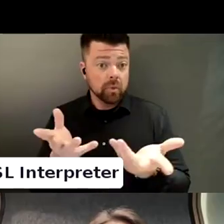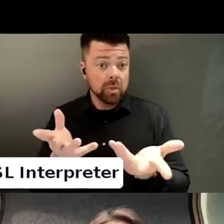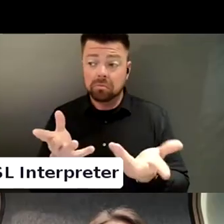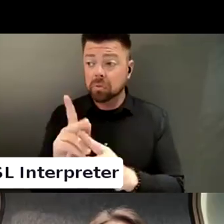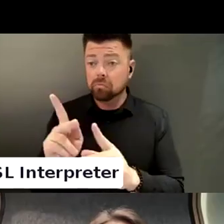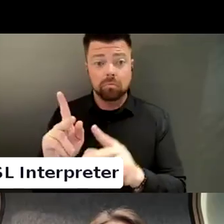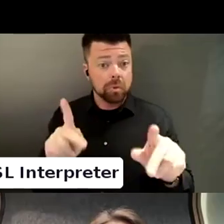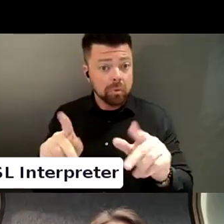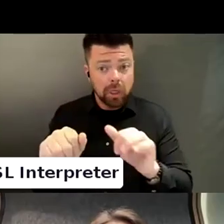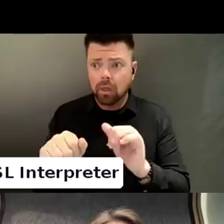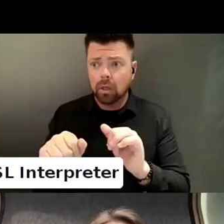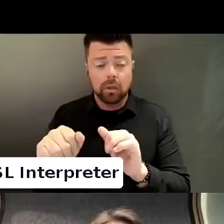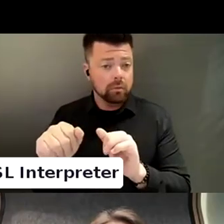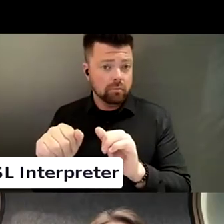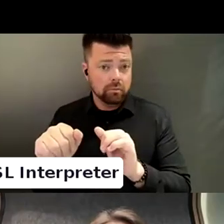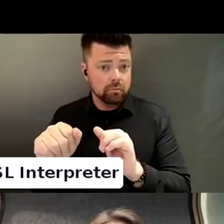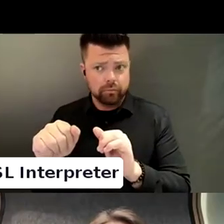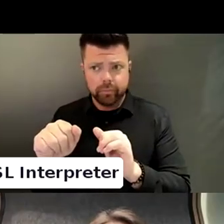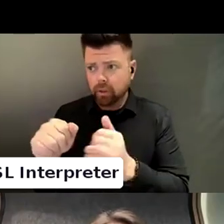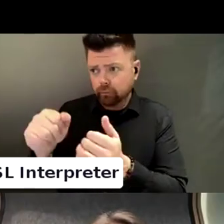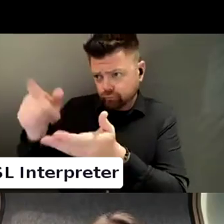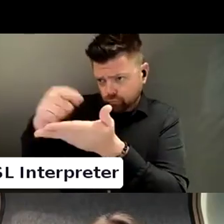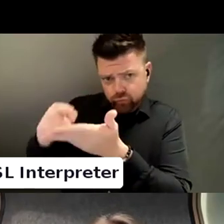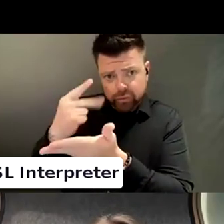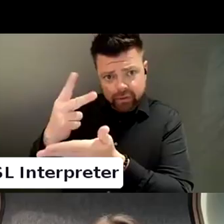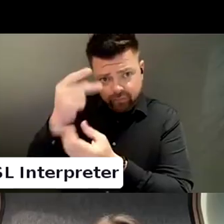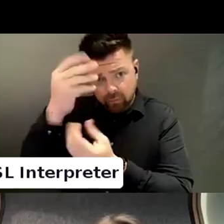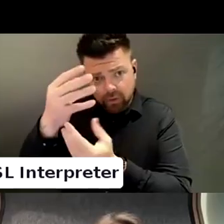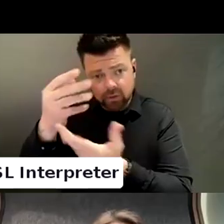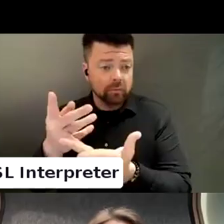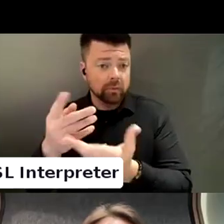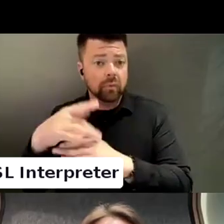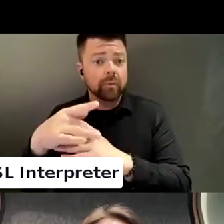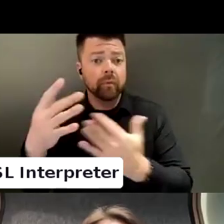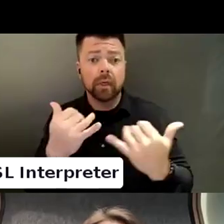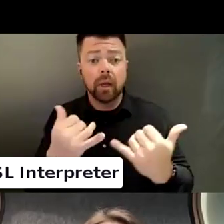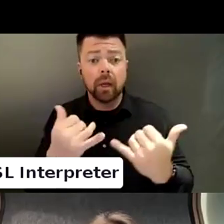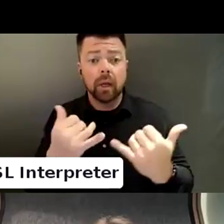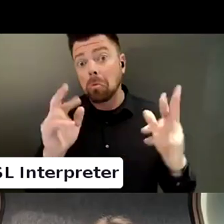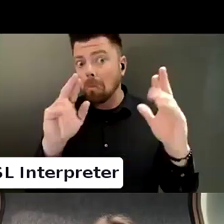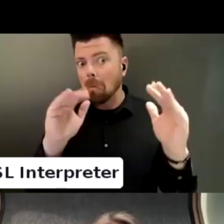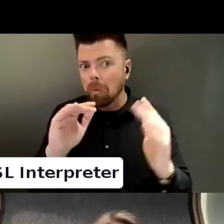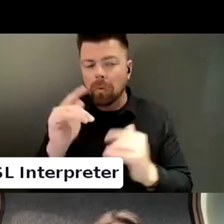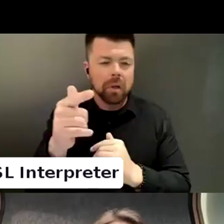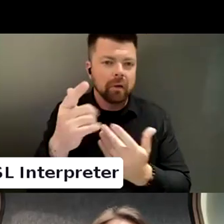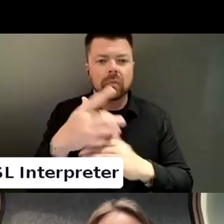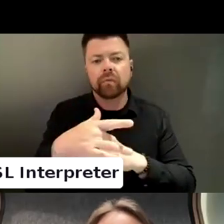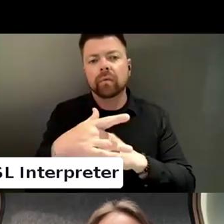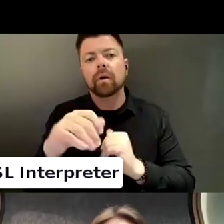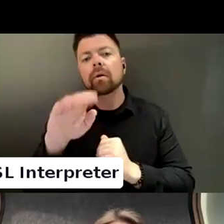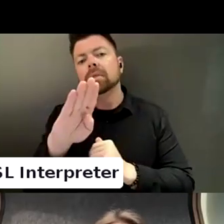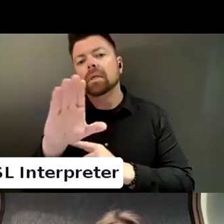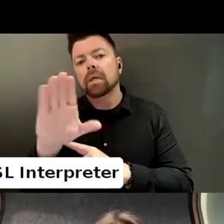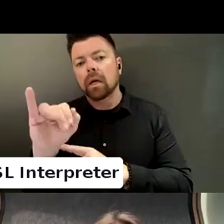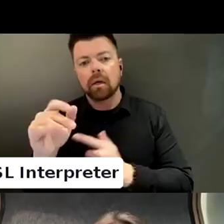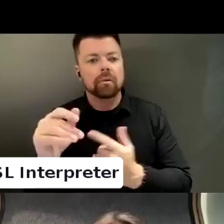out additional information about either currently available or hopefully in the future available brain-computer interface trials. But really, I would